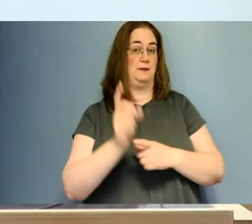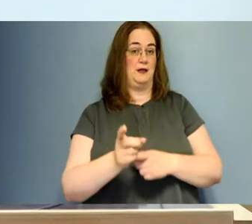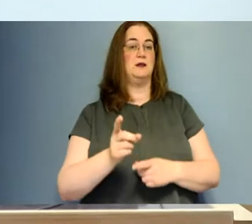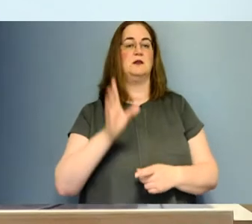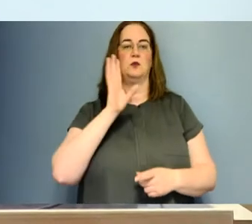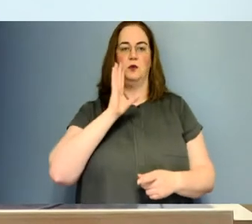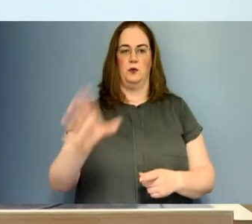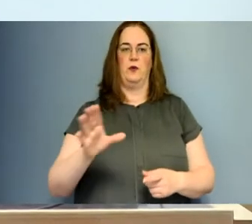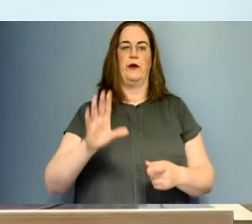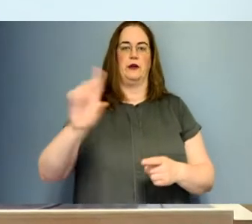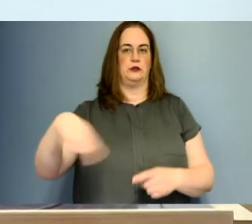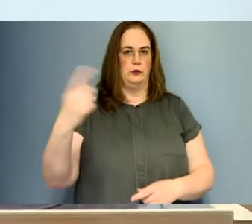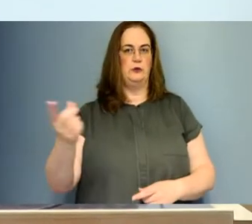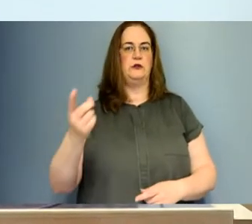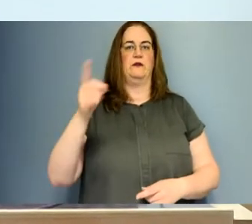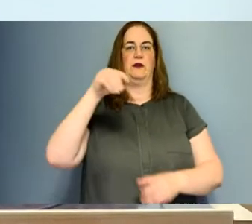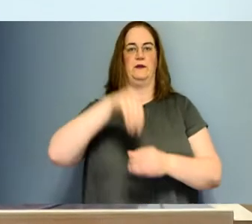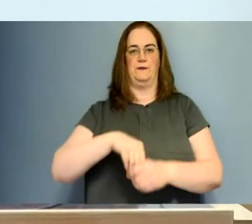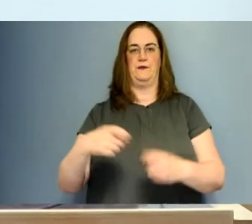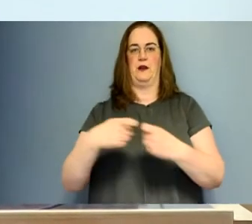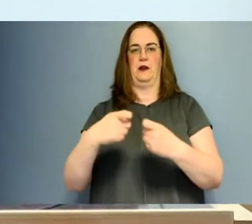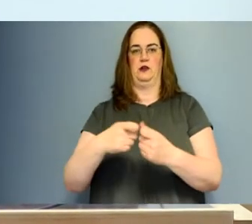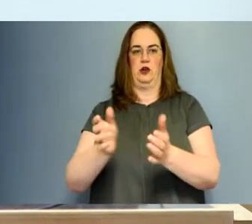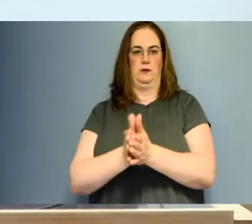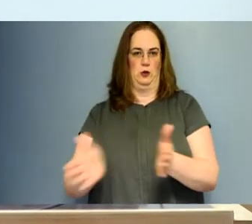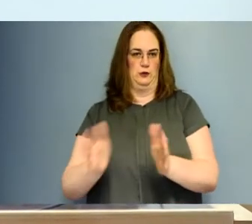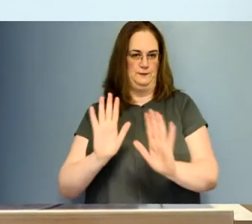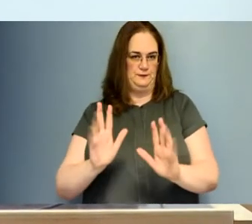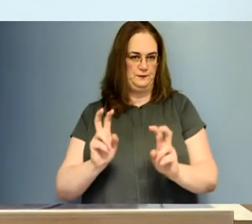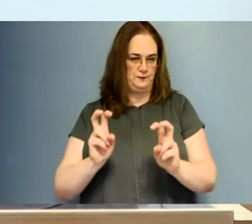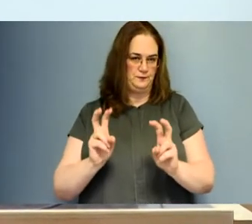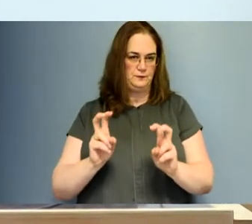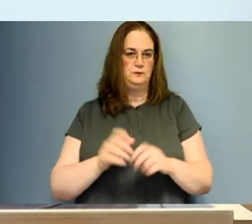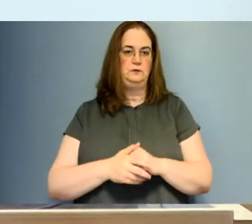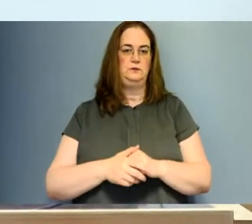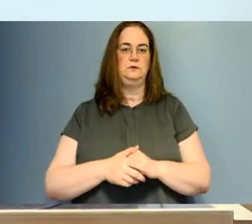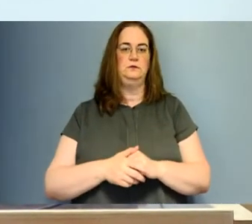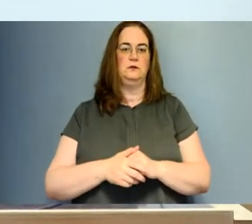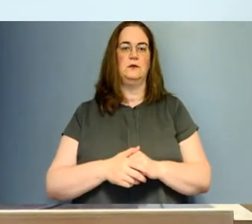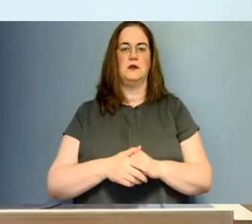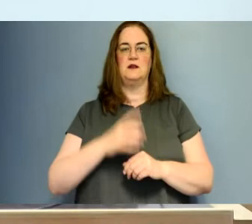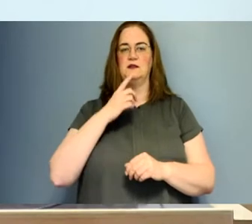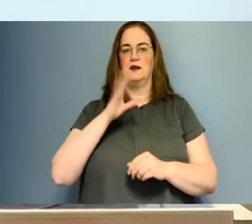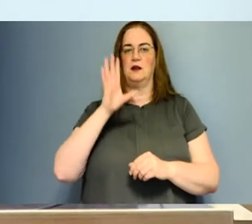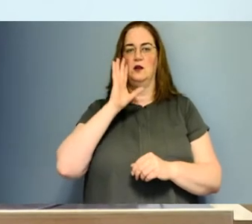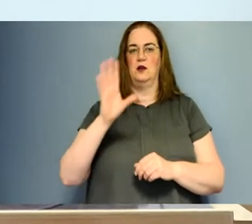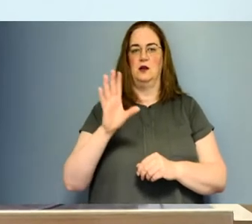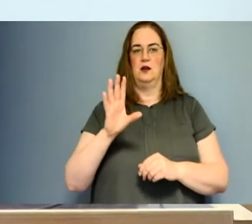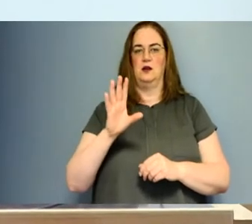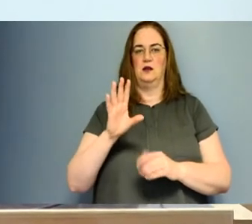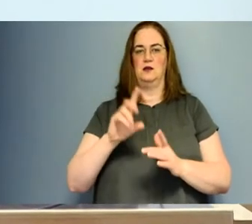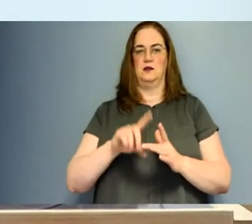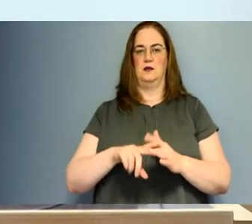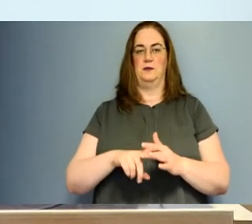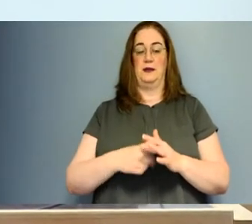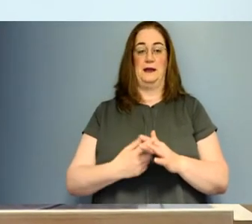we will exclusively put them in the electronic book, which is, as we said at the beginning, not